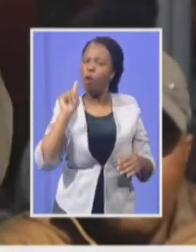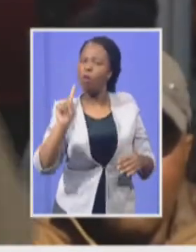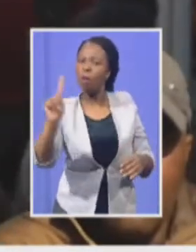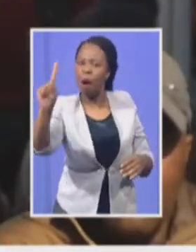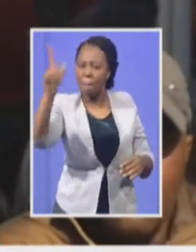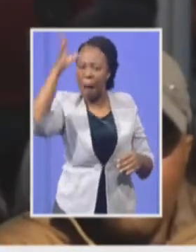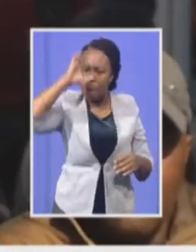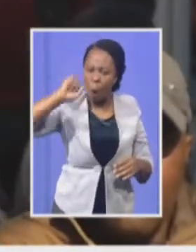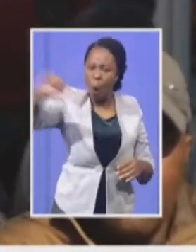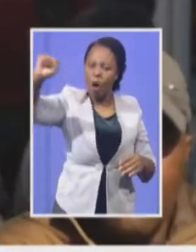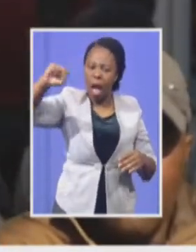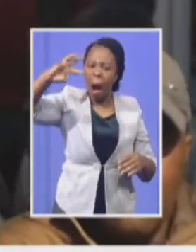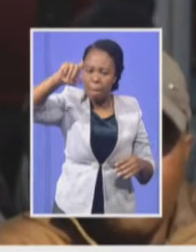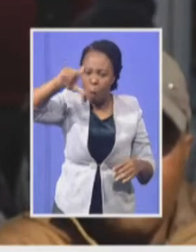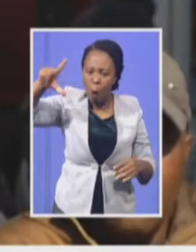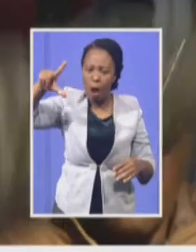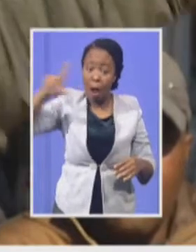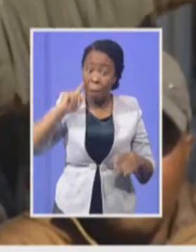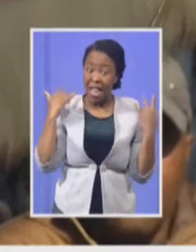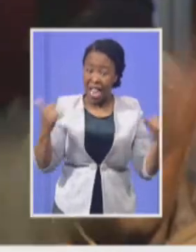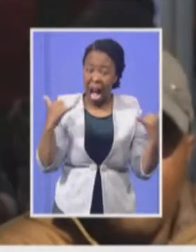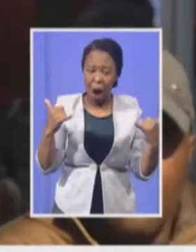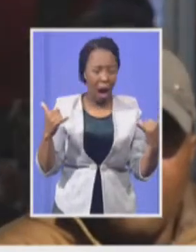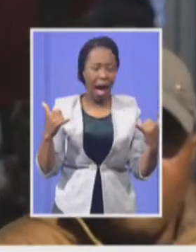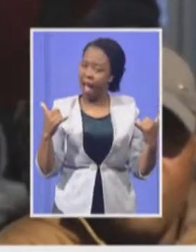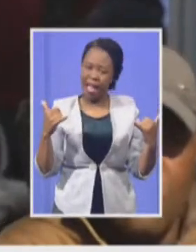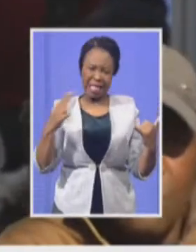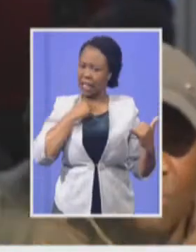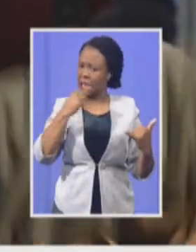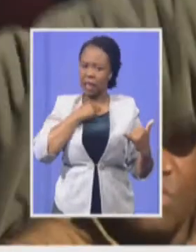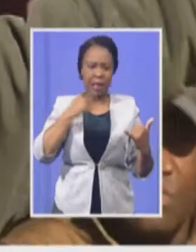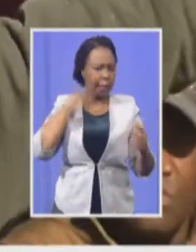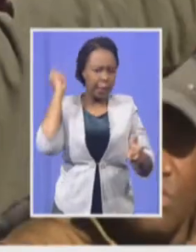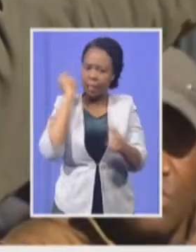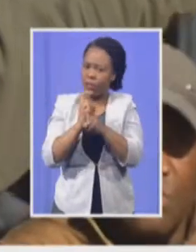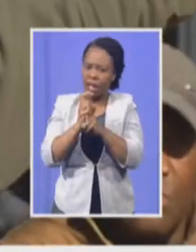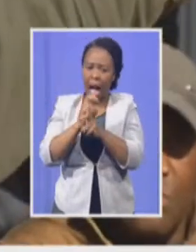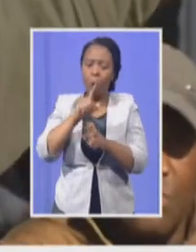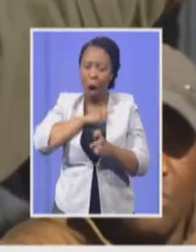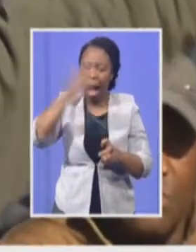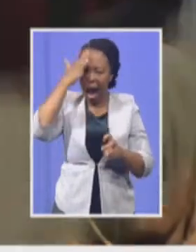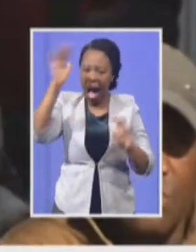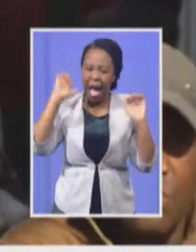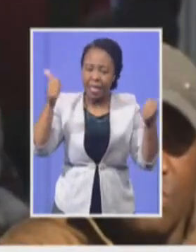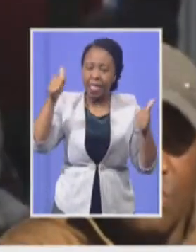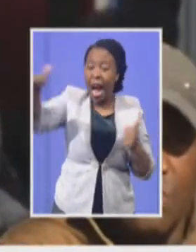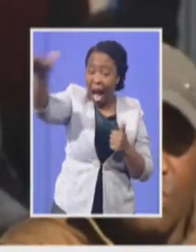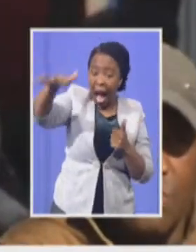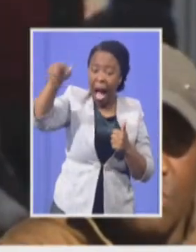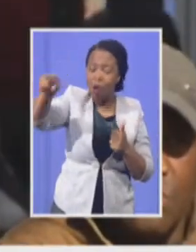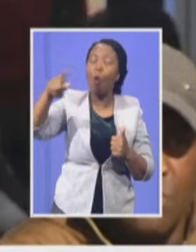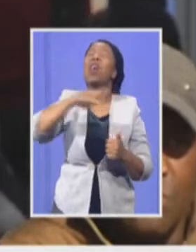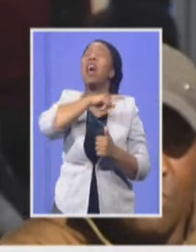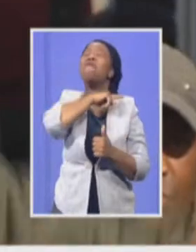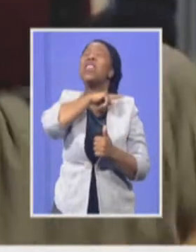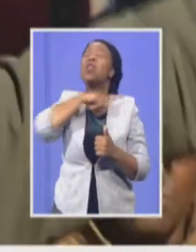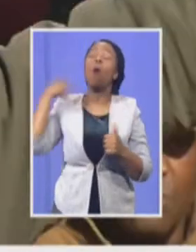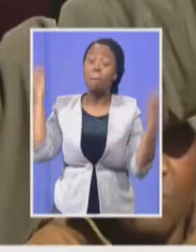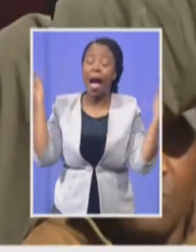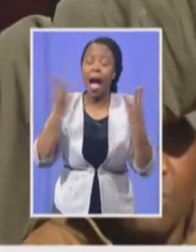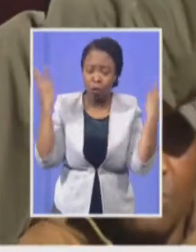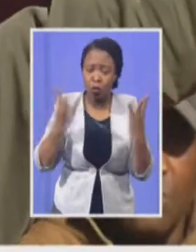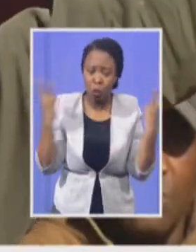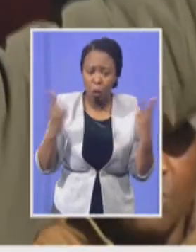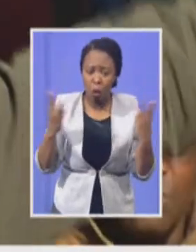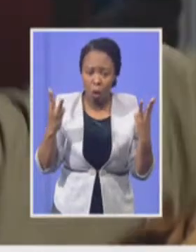ka maoto mara ka je go thata re ke woke ka mo hobane re tseba re se ka mo ho a shwewa